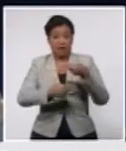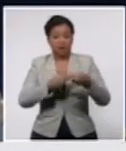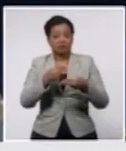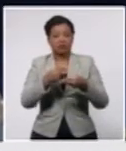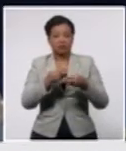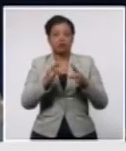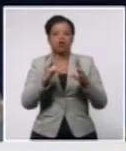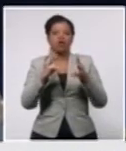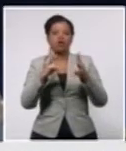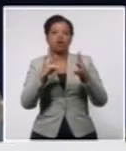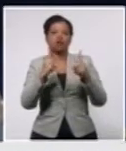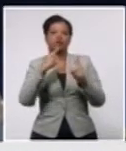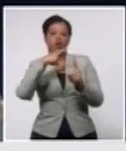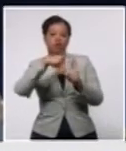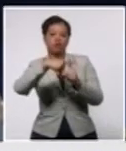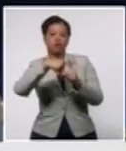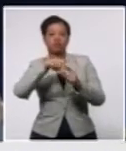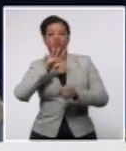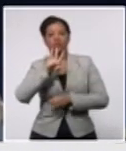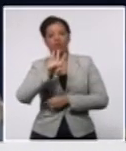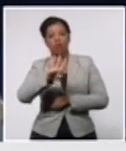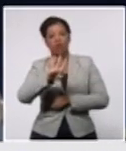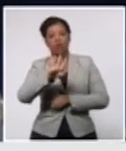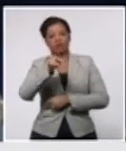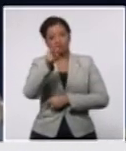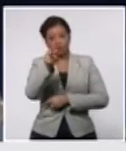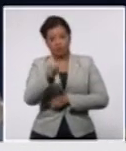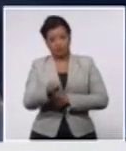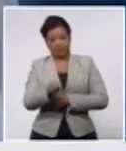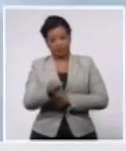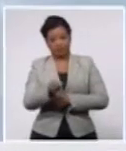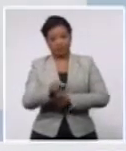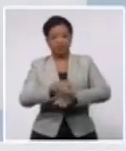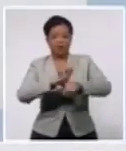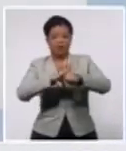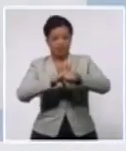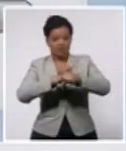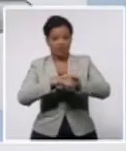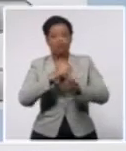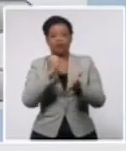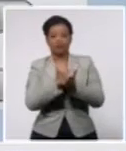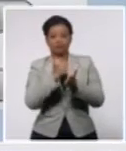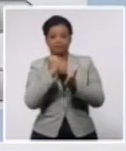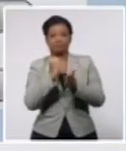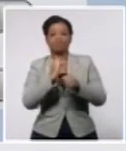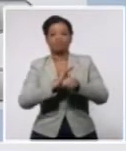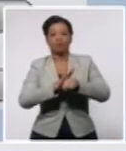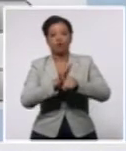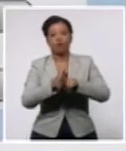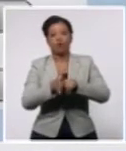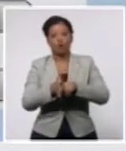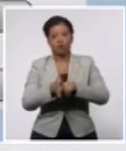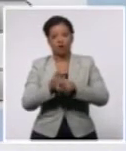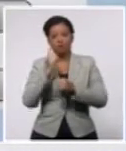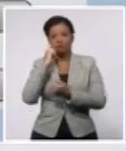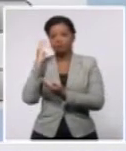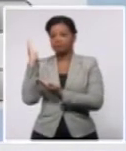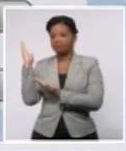as a result of this analysis, 4 people tested positive